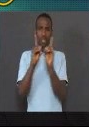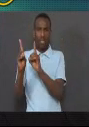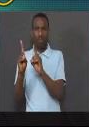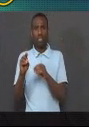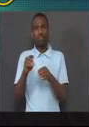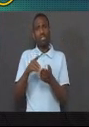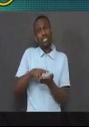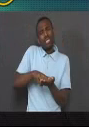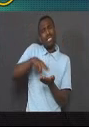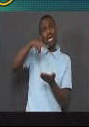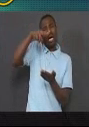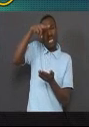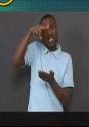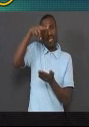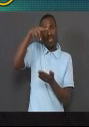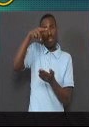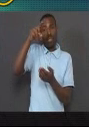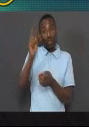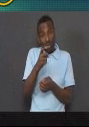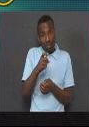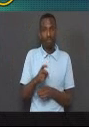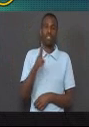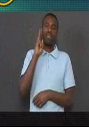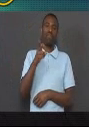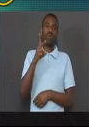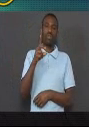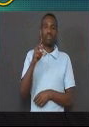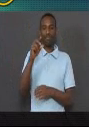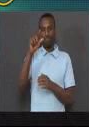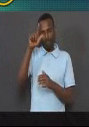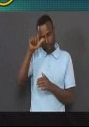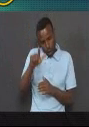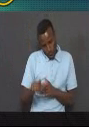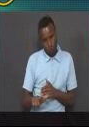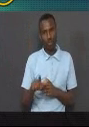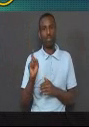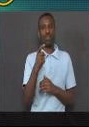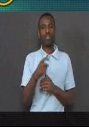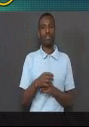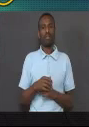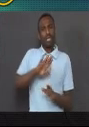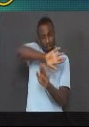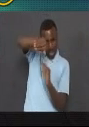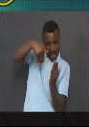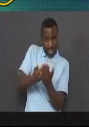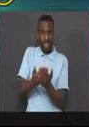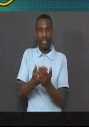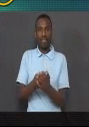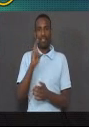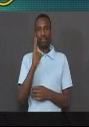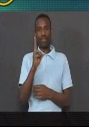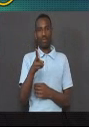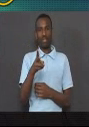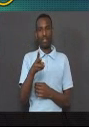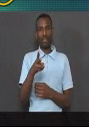the highest, velocity is the lowest. In general,